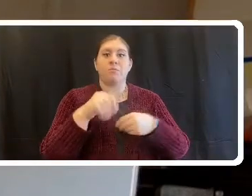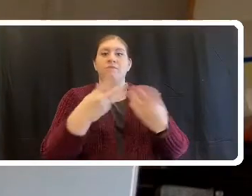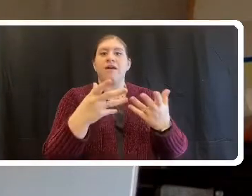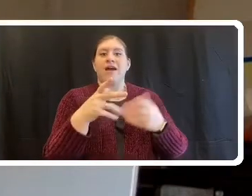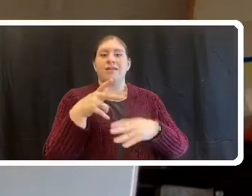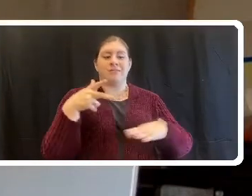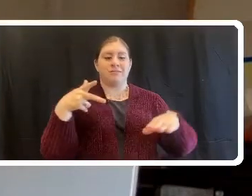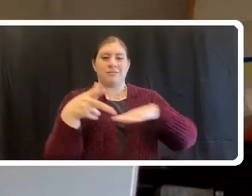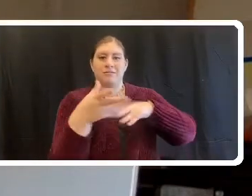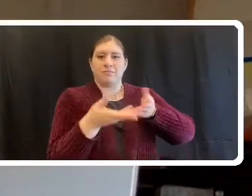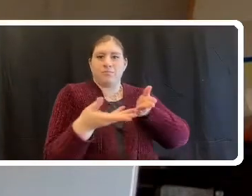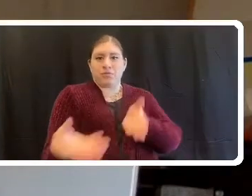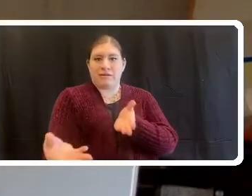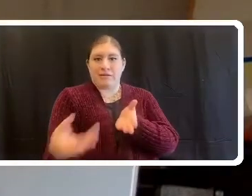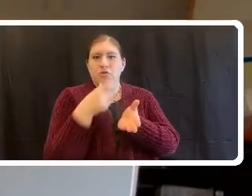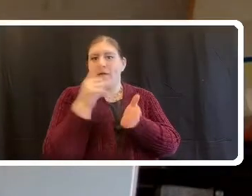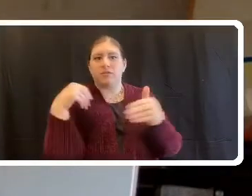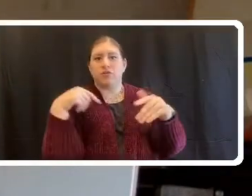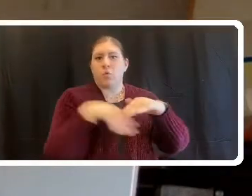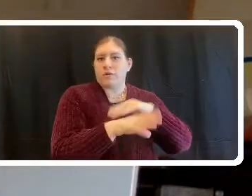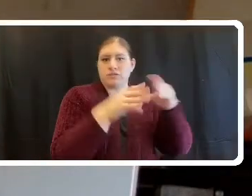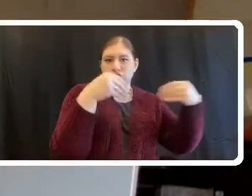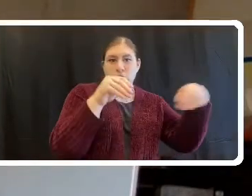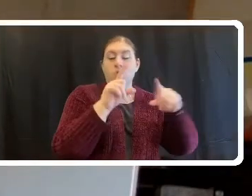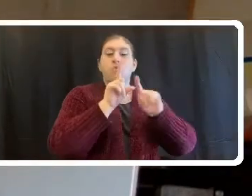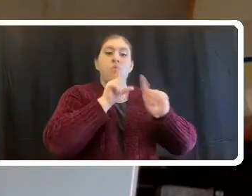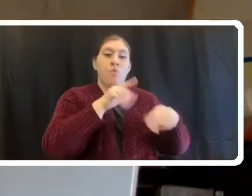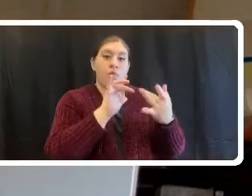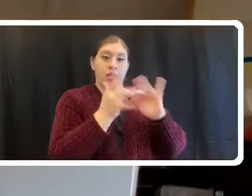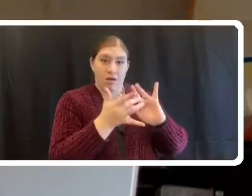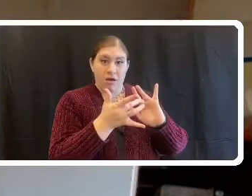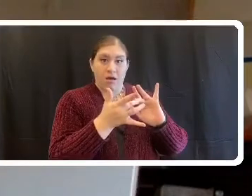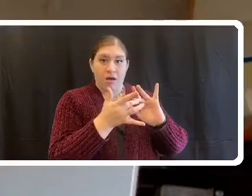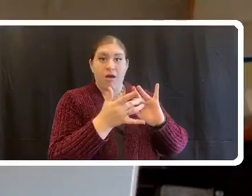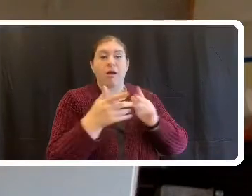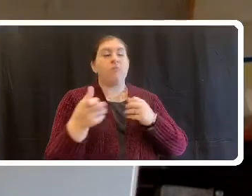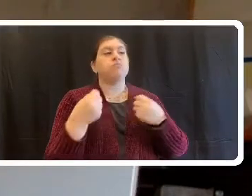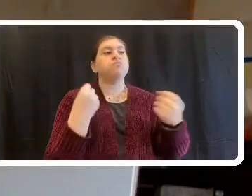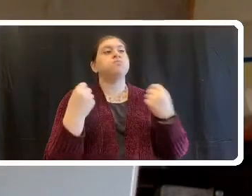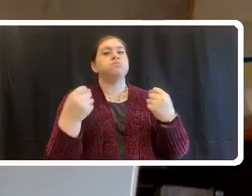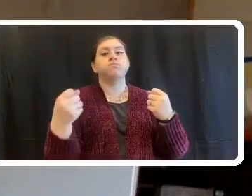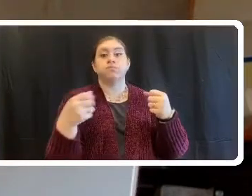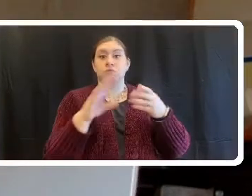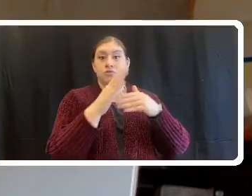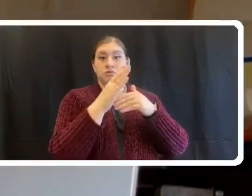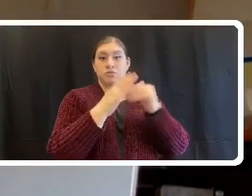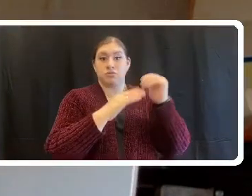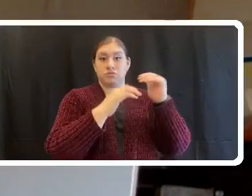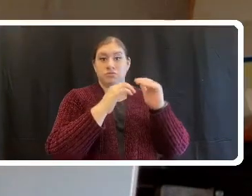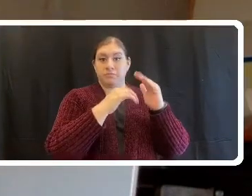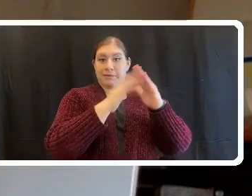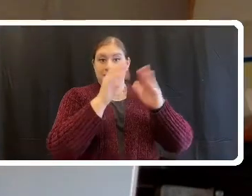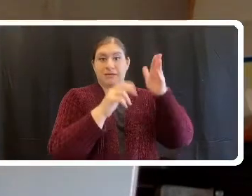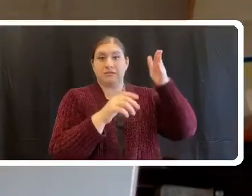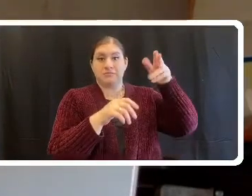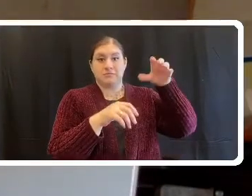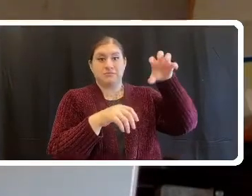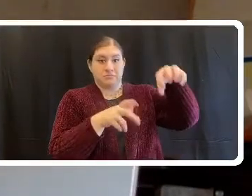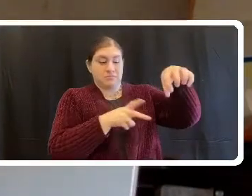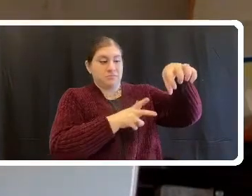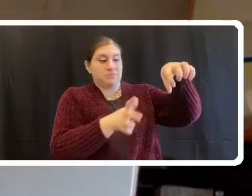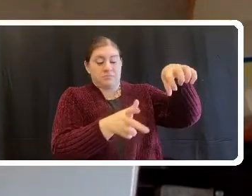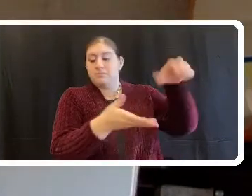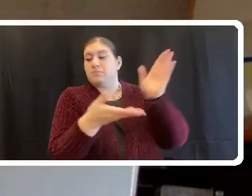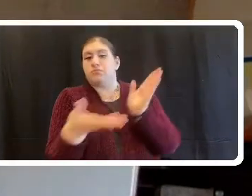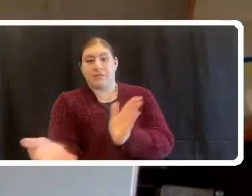curbside. Nice. So you order your supplies online, and then you can drive up in your car. And my student